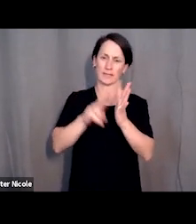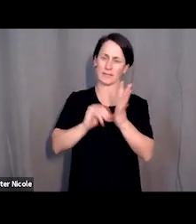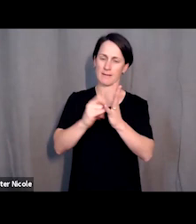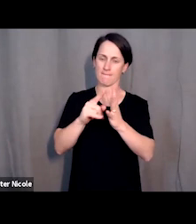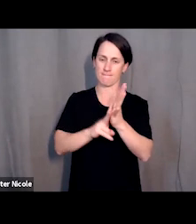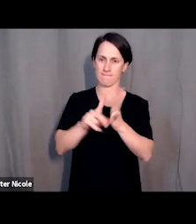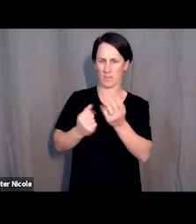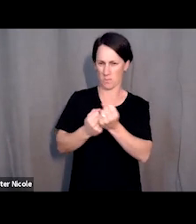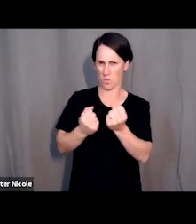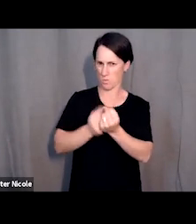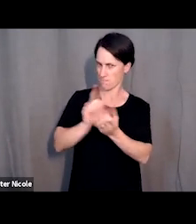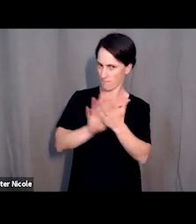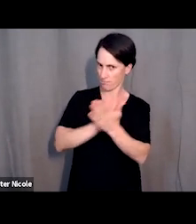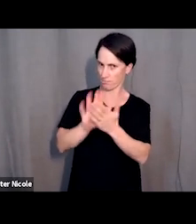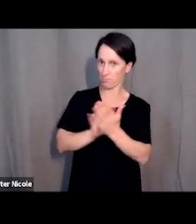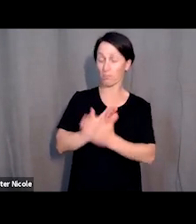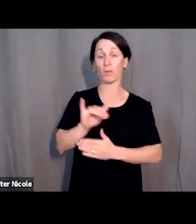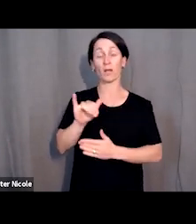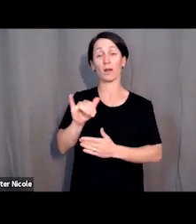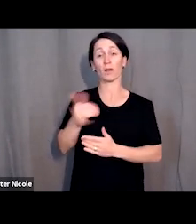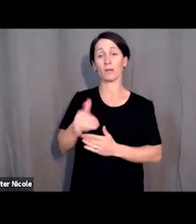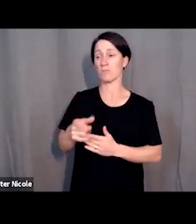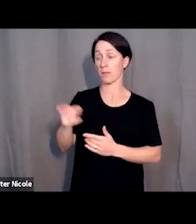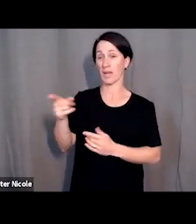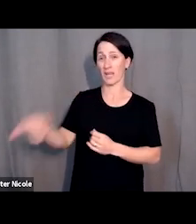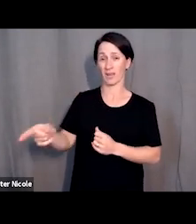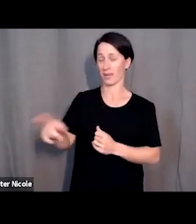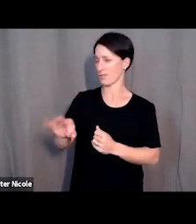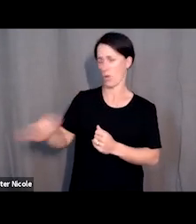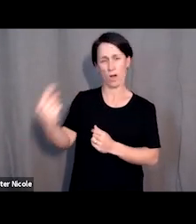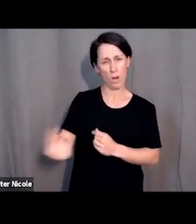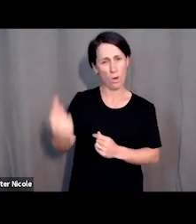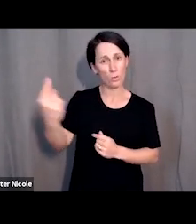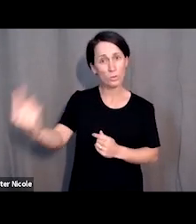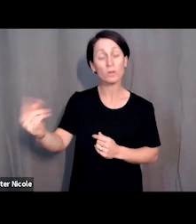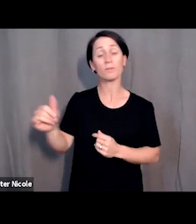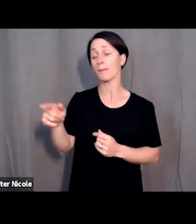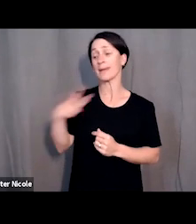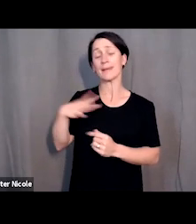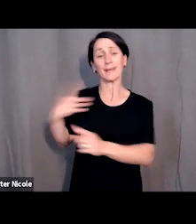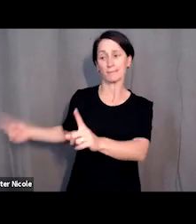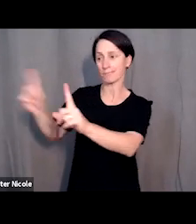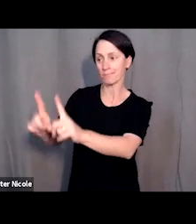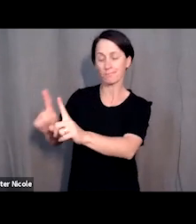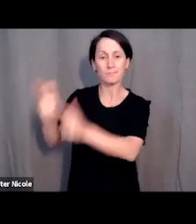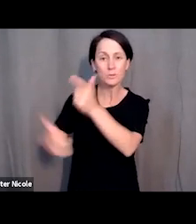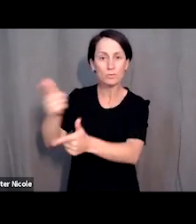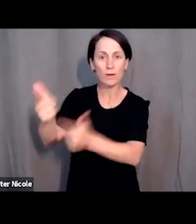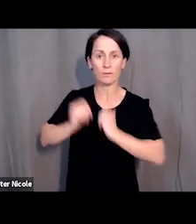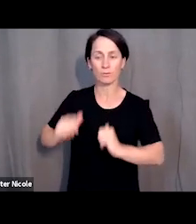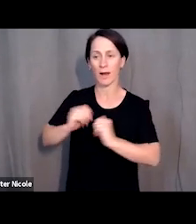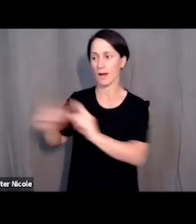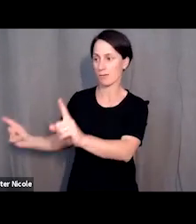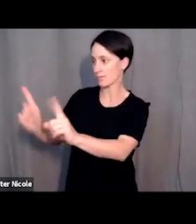intensive support might be just until the consumer's ready to do it alone. So it might be, like I said, that travel training or helping them ring up the doctor or